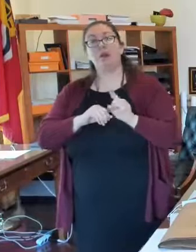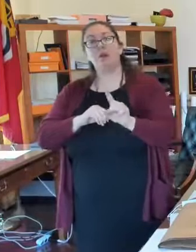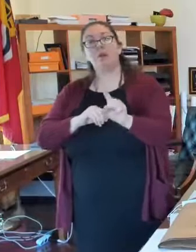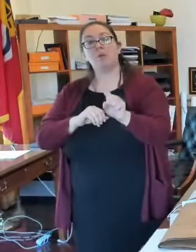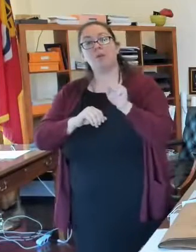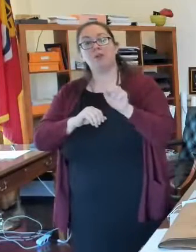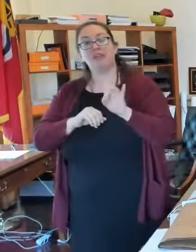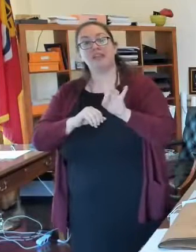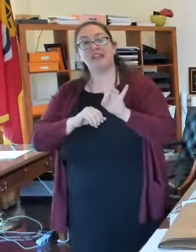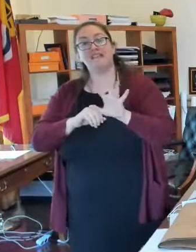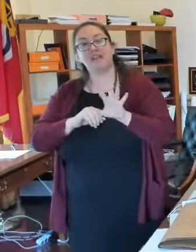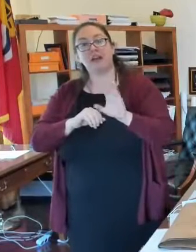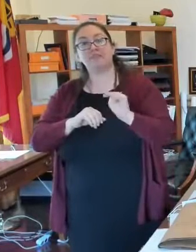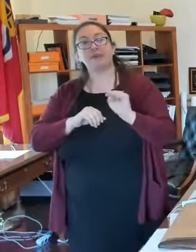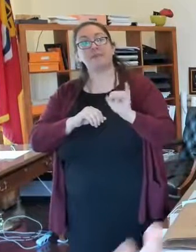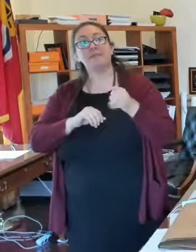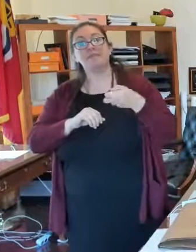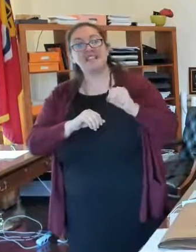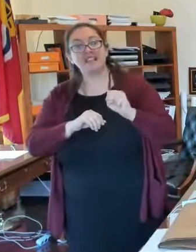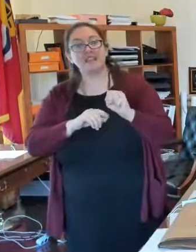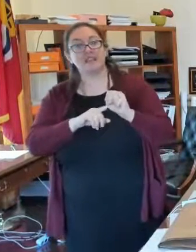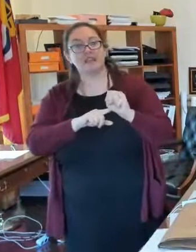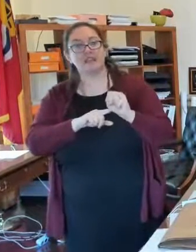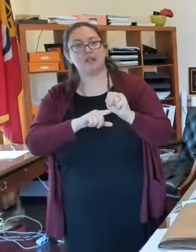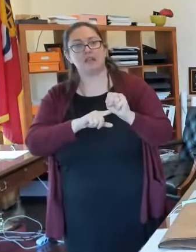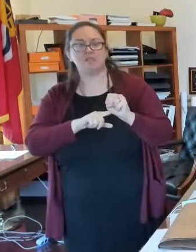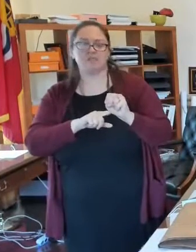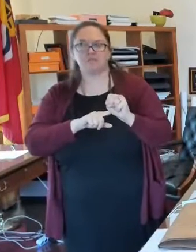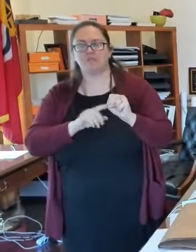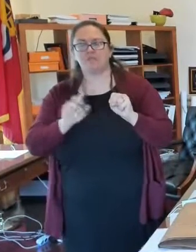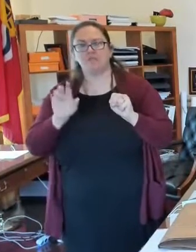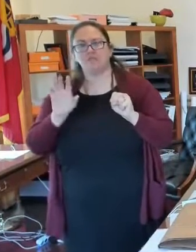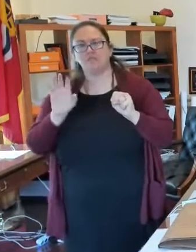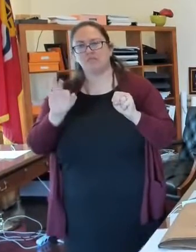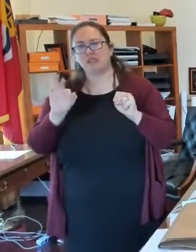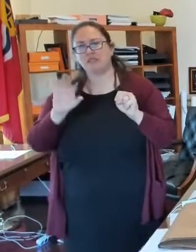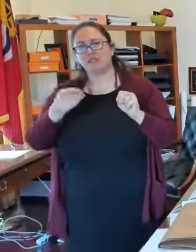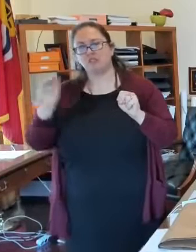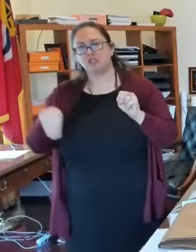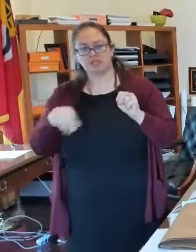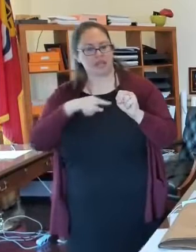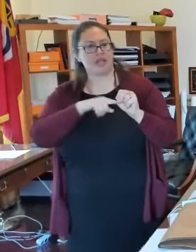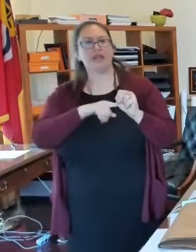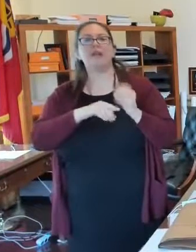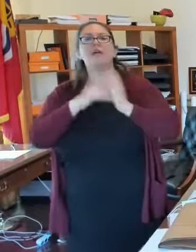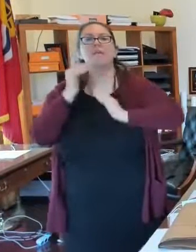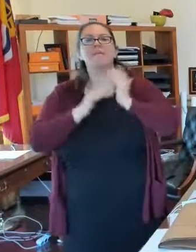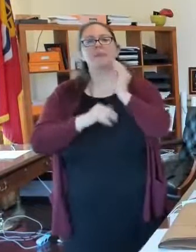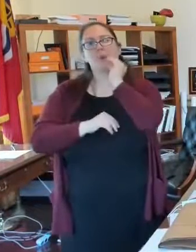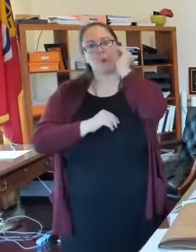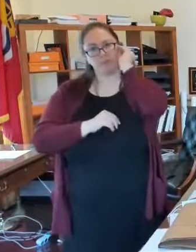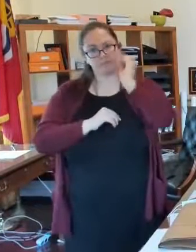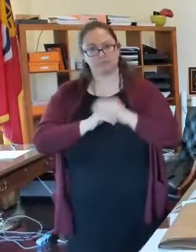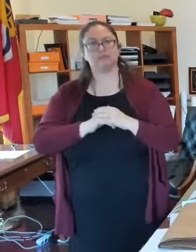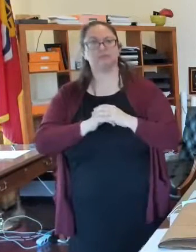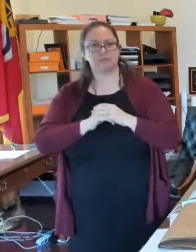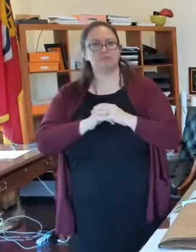185 million of that, so about 19%, was in residential construction.